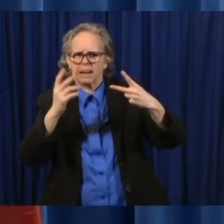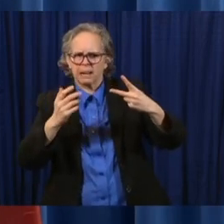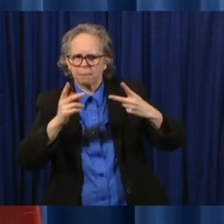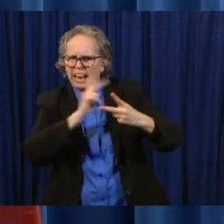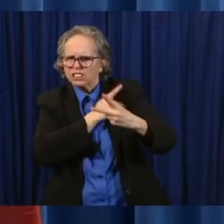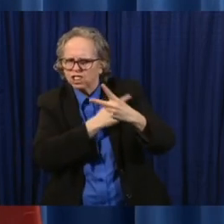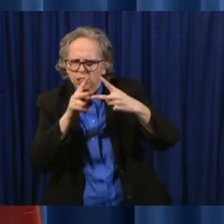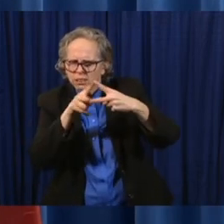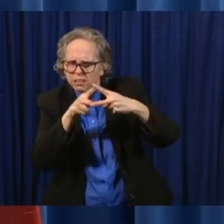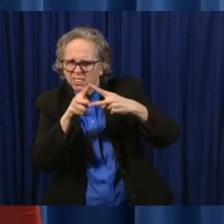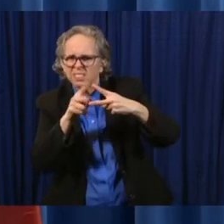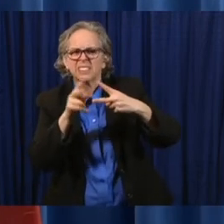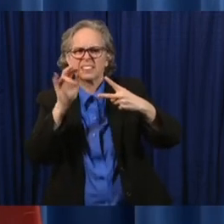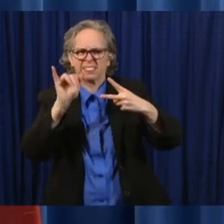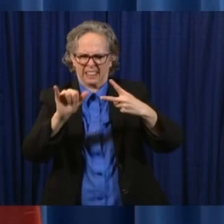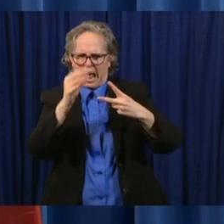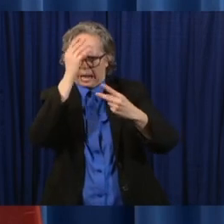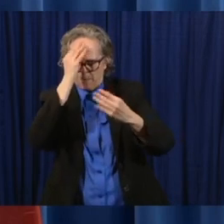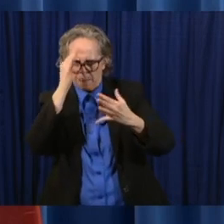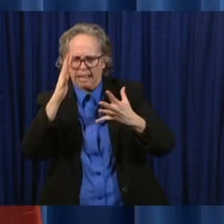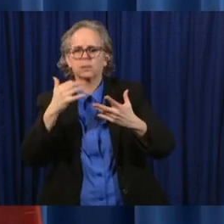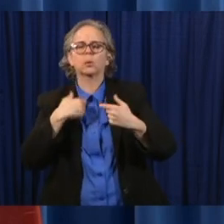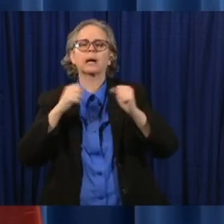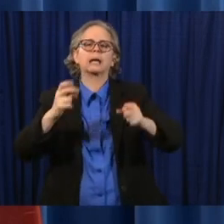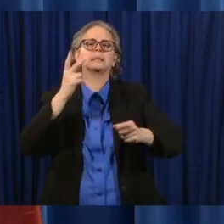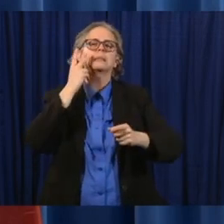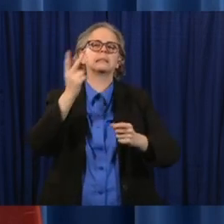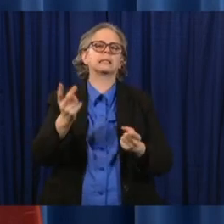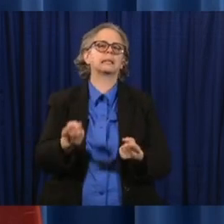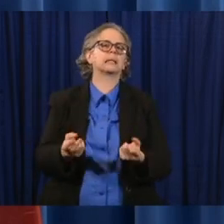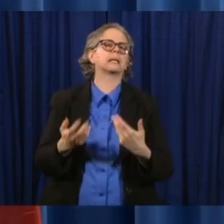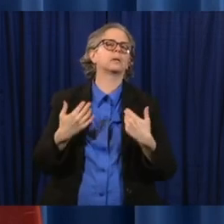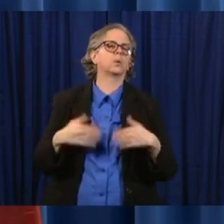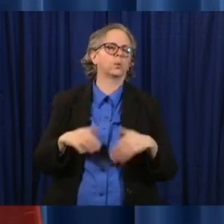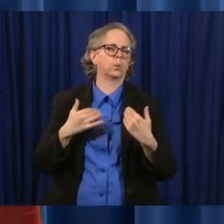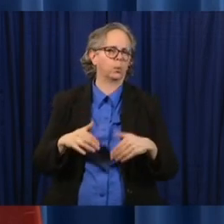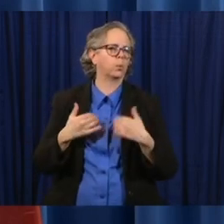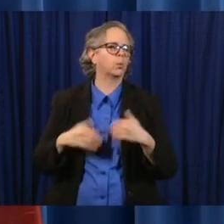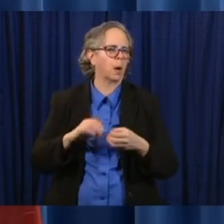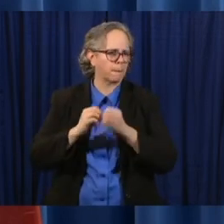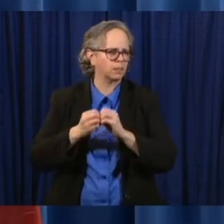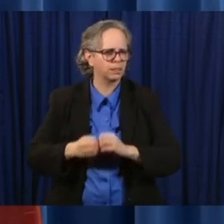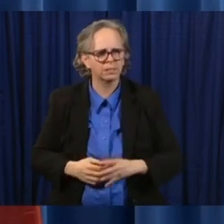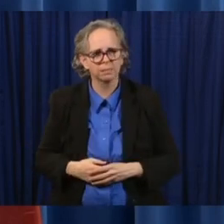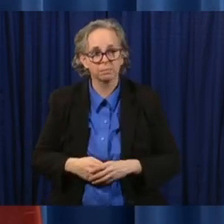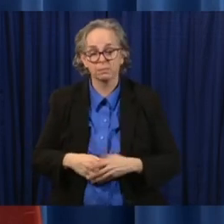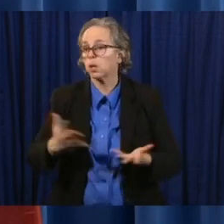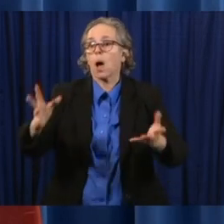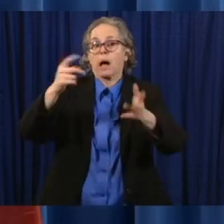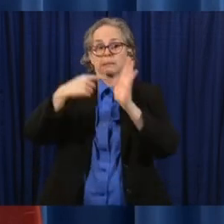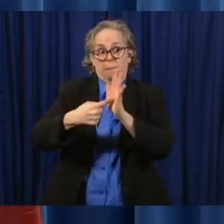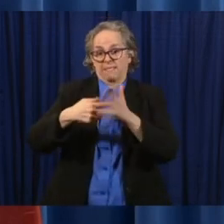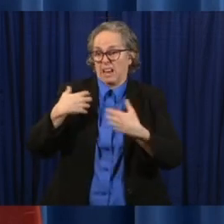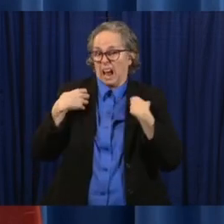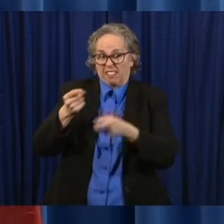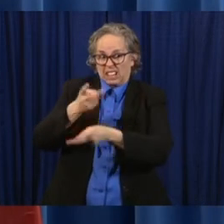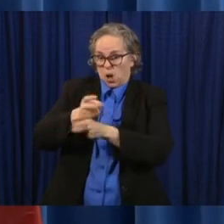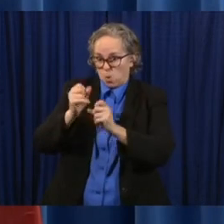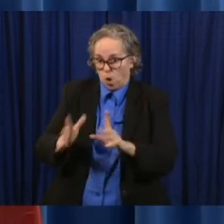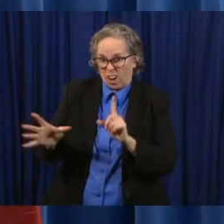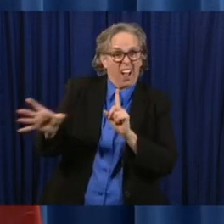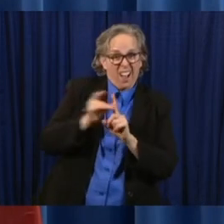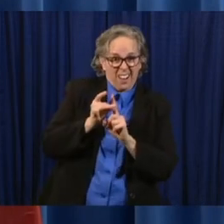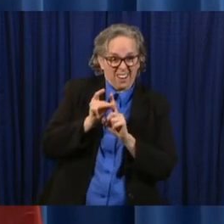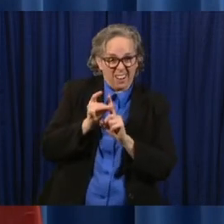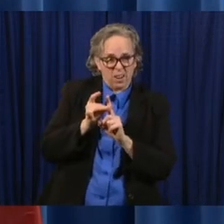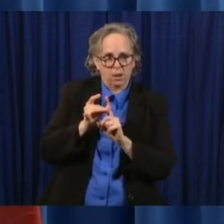We will begin reporting how many healthcare workers at each hospital are positive for COVID-19, and that will be up, we hope, by next